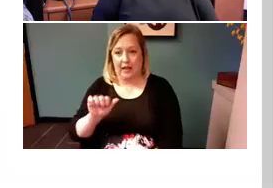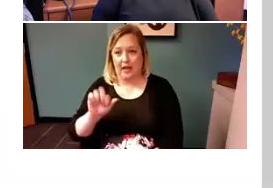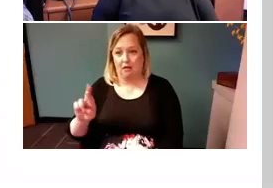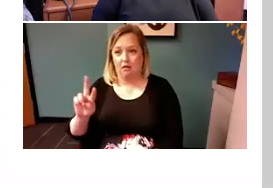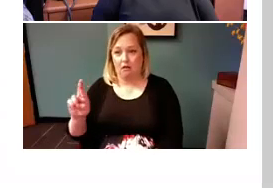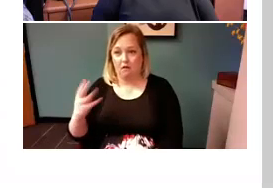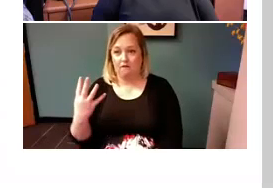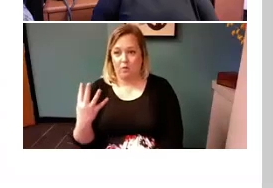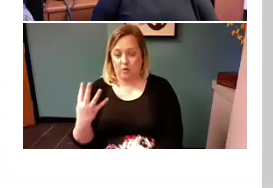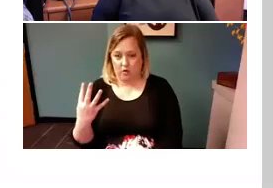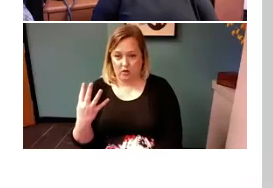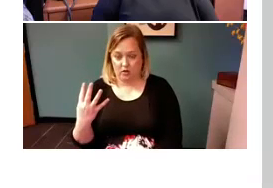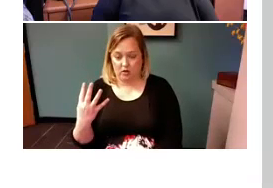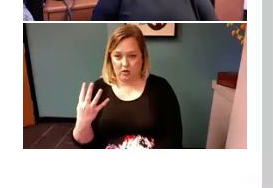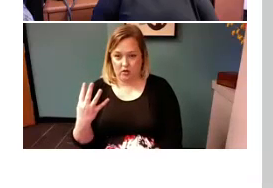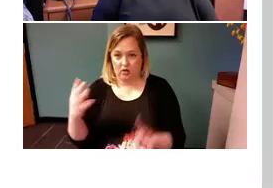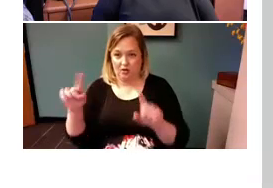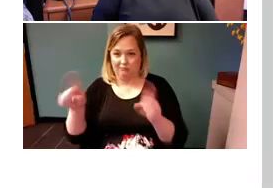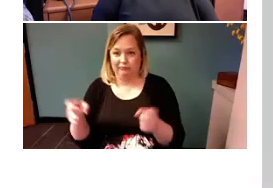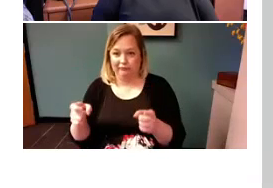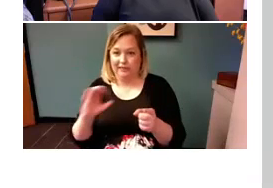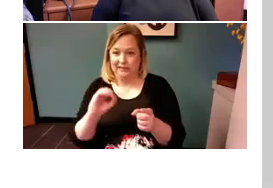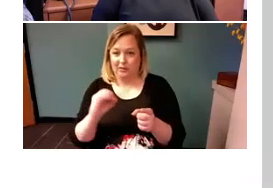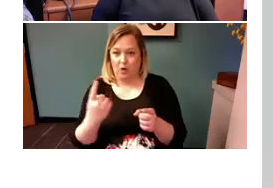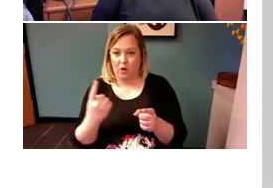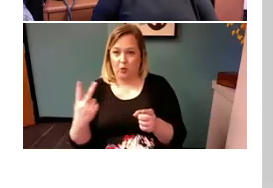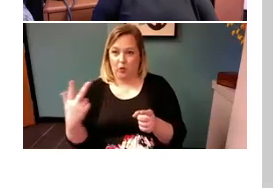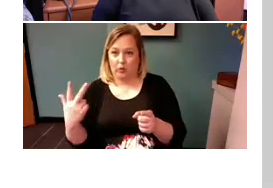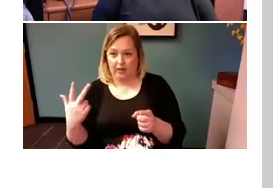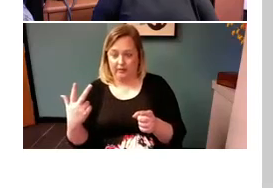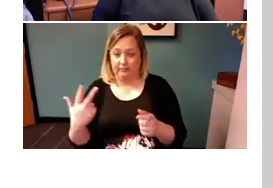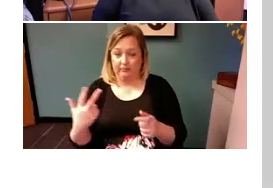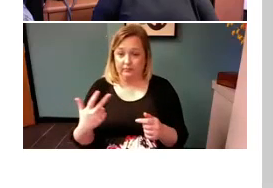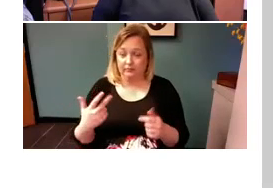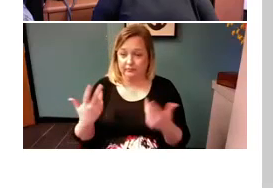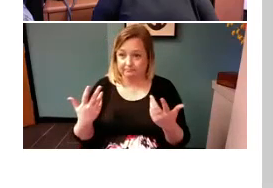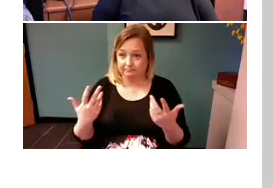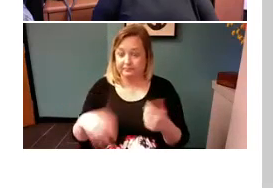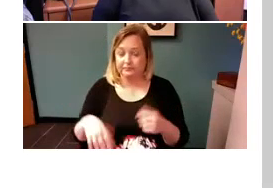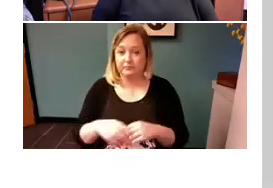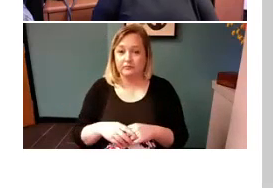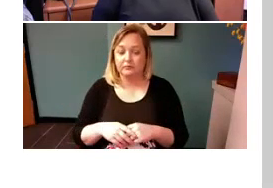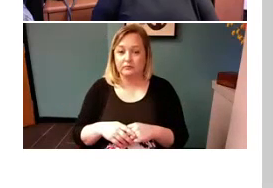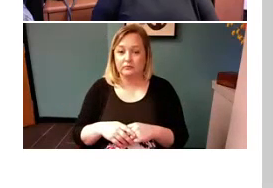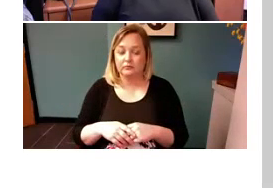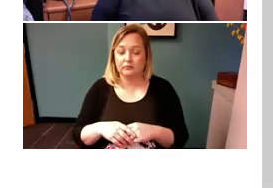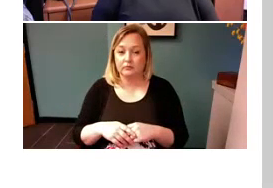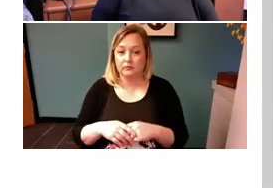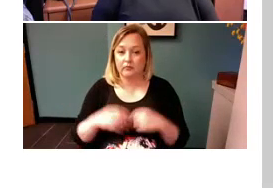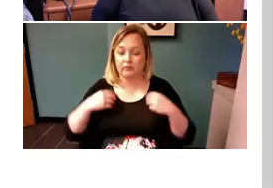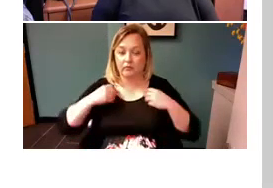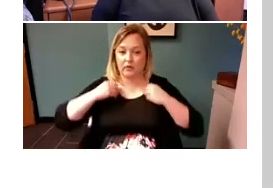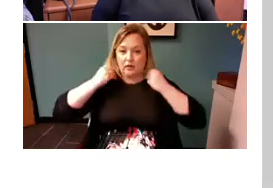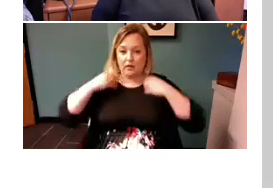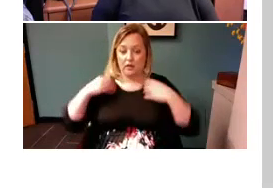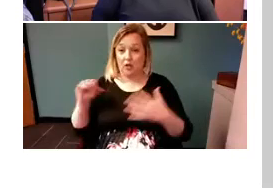initialize 2, 0, 1, 2, and 3, right? And I say I have an